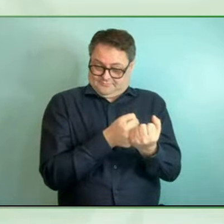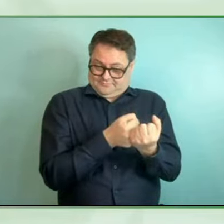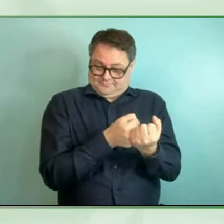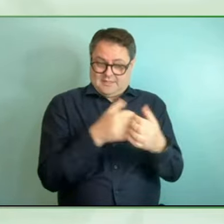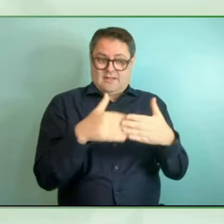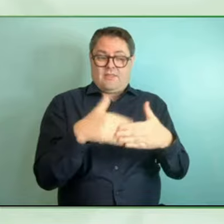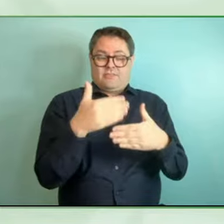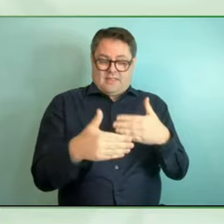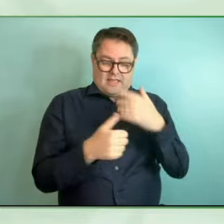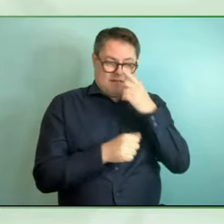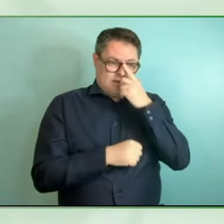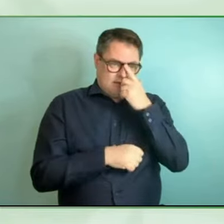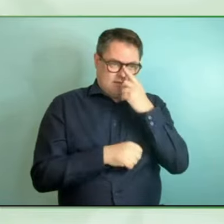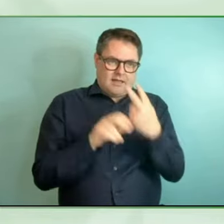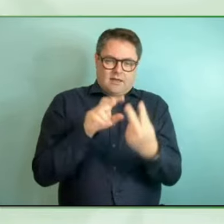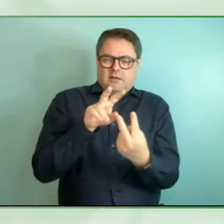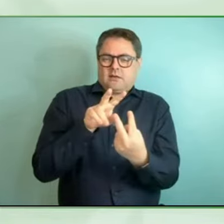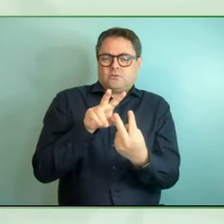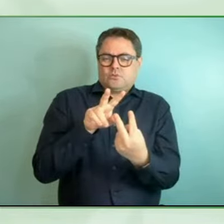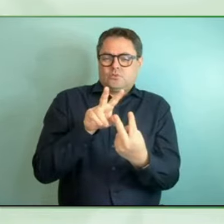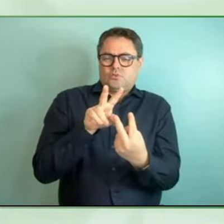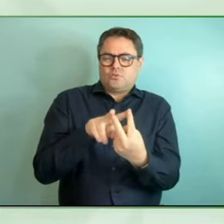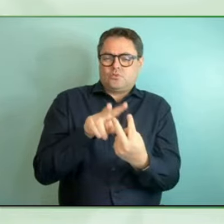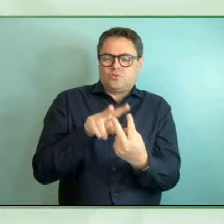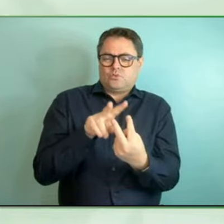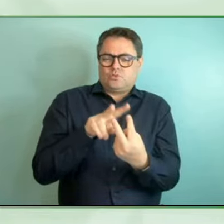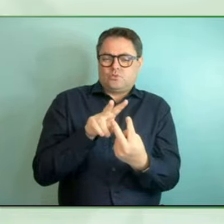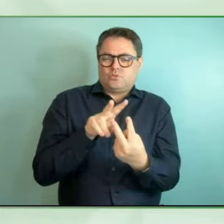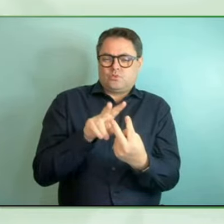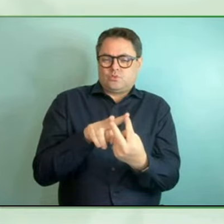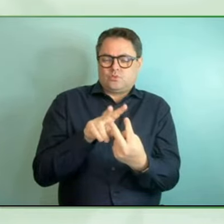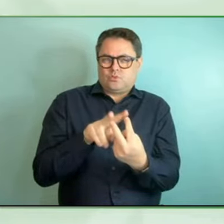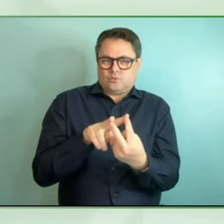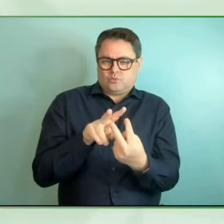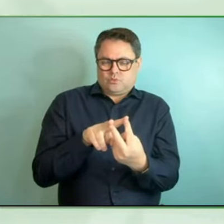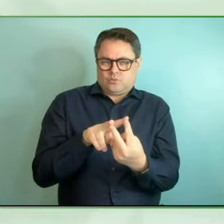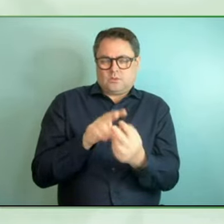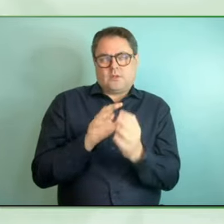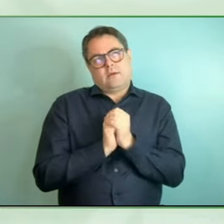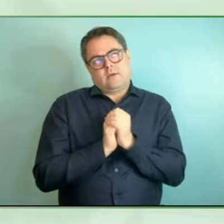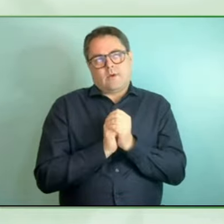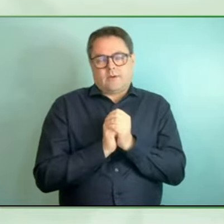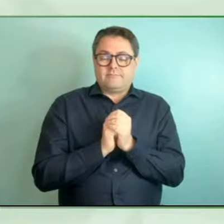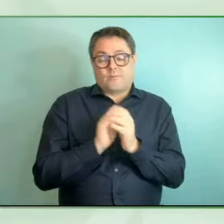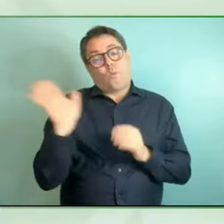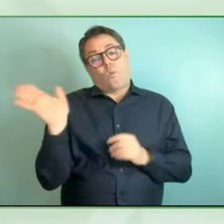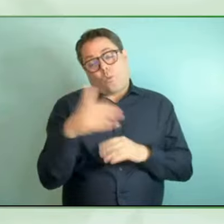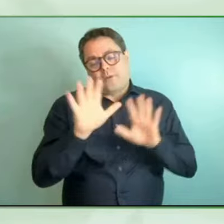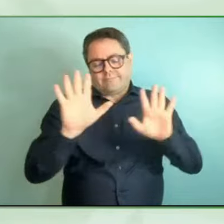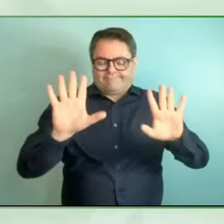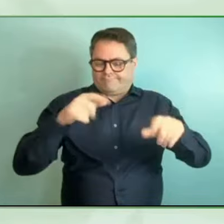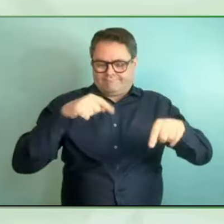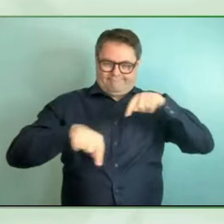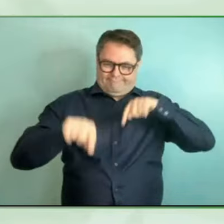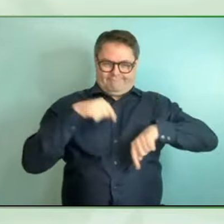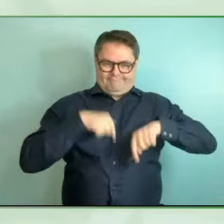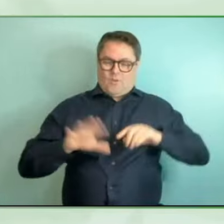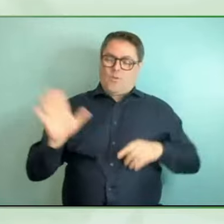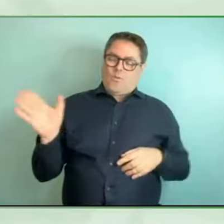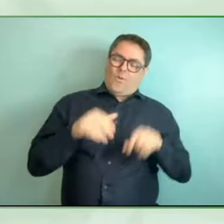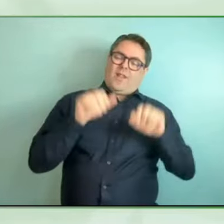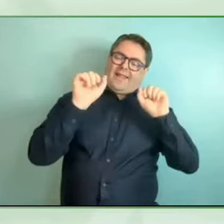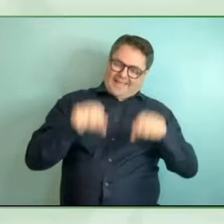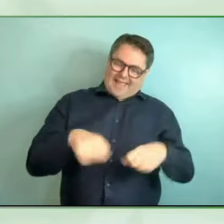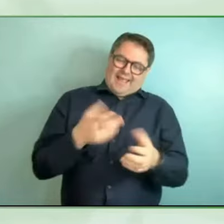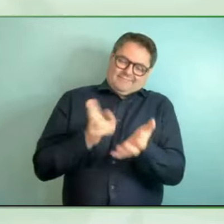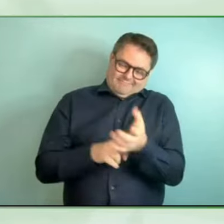there are two kinds of person who, well, actually everybody can sign it, of course, but when you can